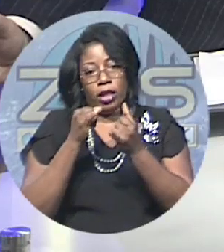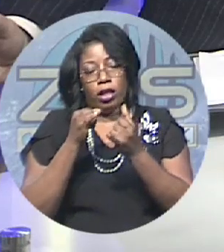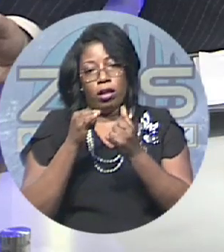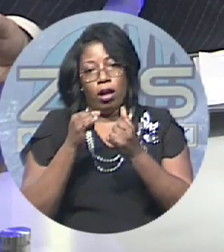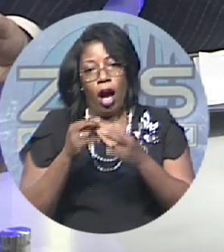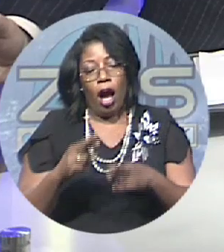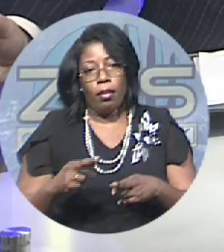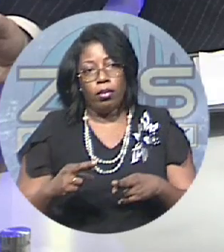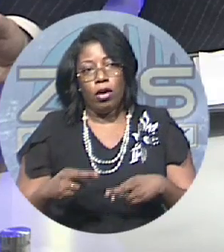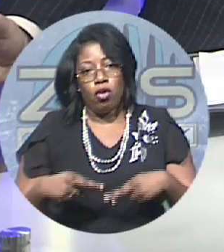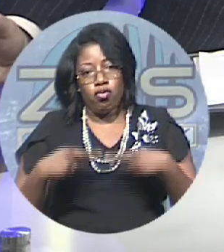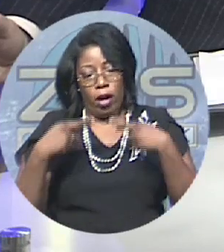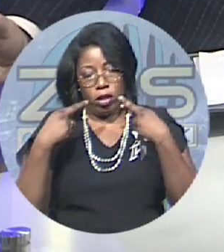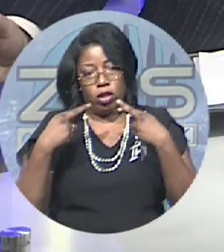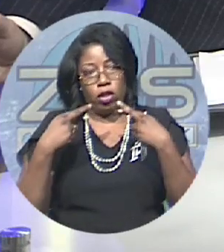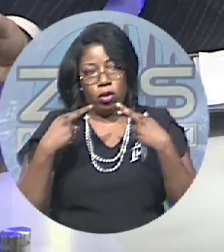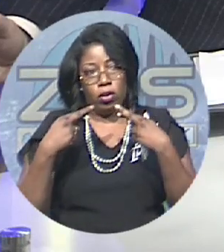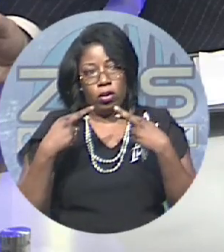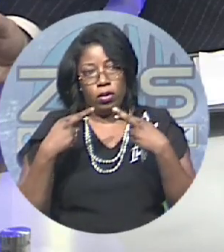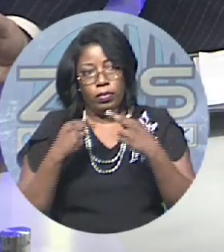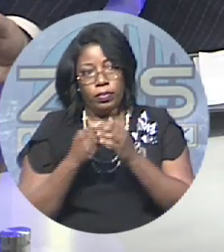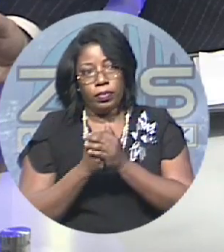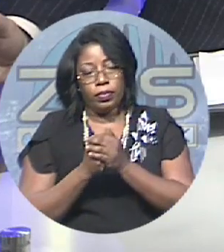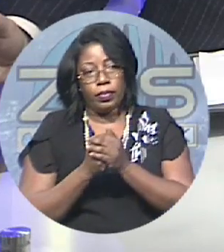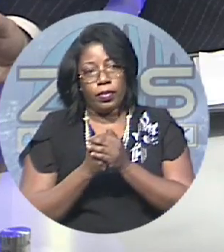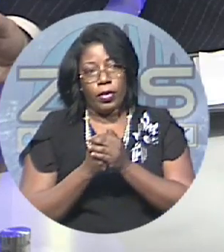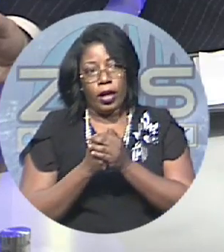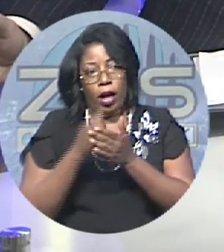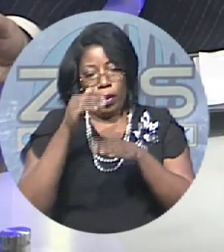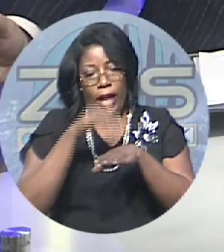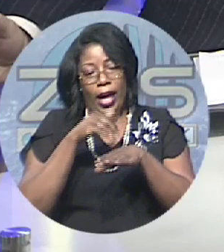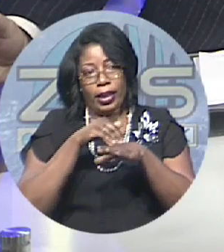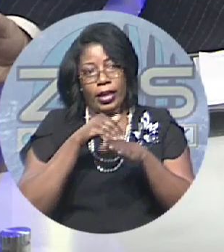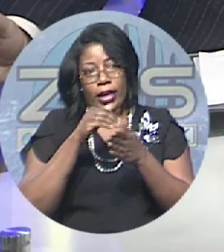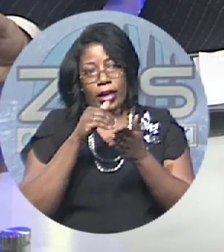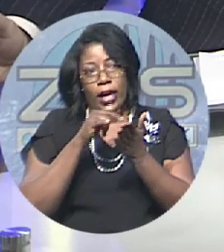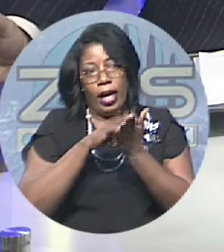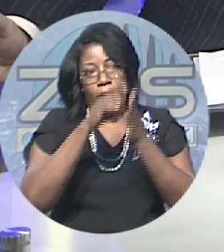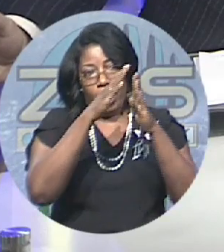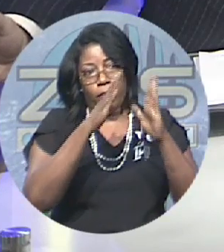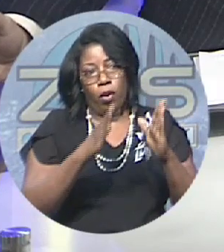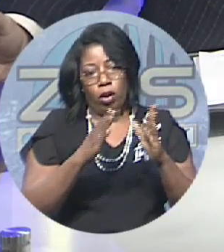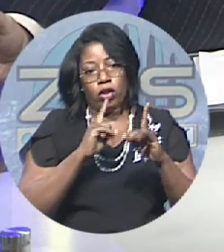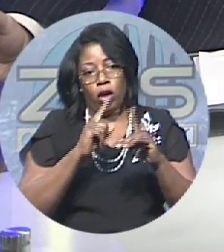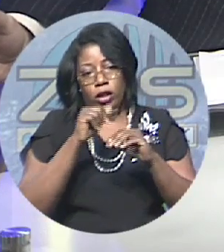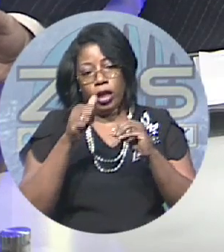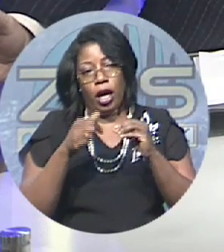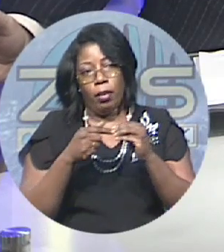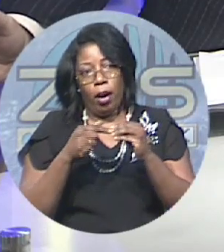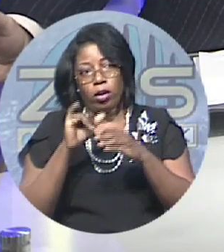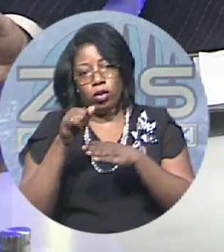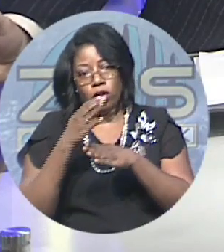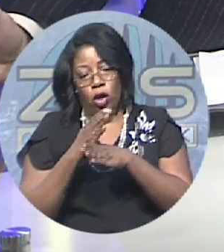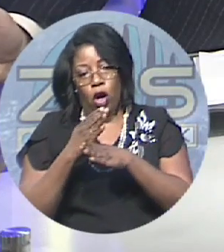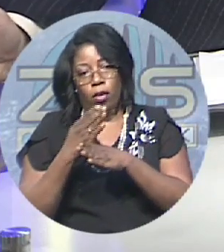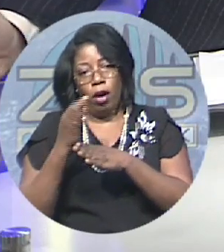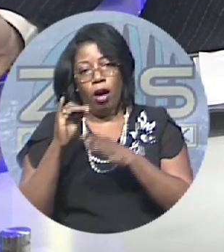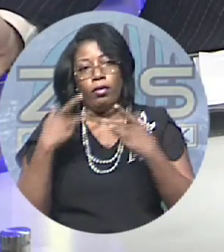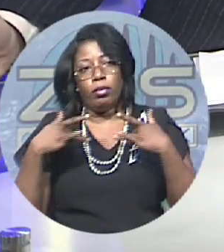their busy itinerary. Kelsey Johnson camped out at the airport today and tells us about these missions of mercy.